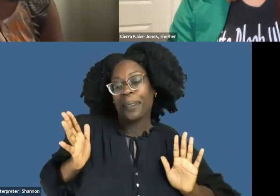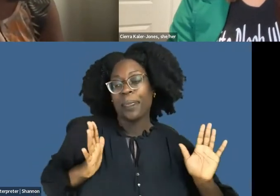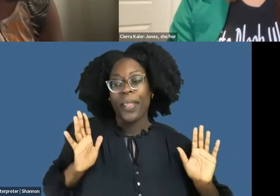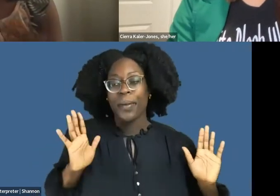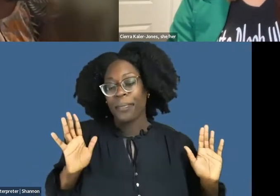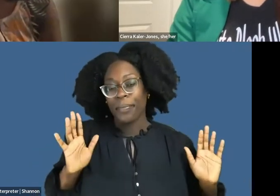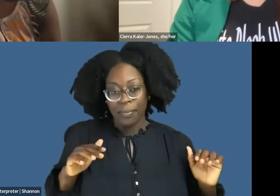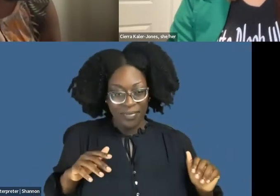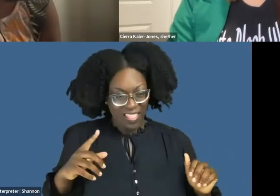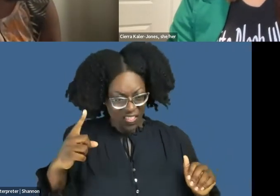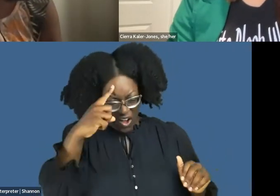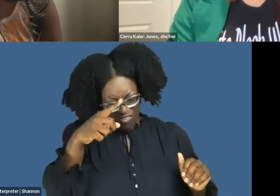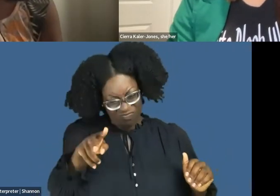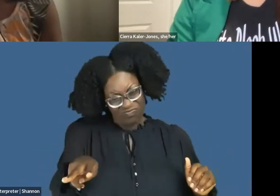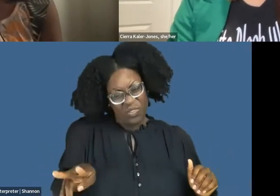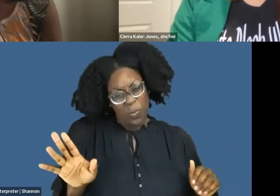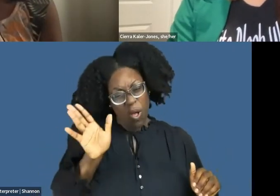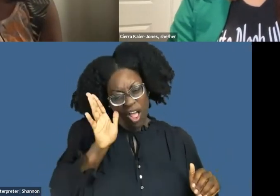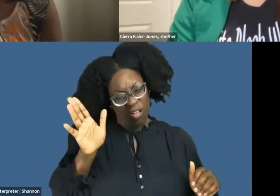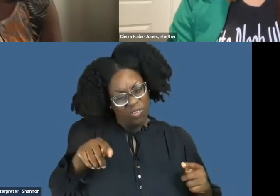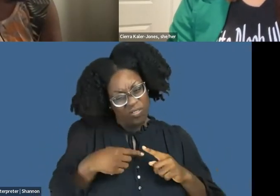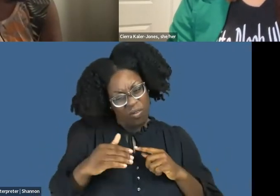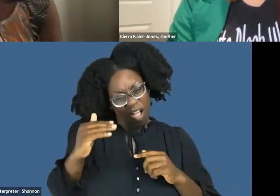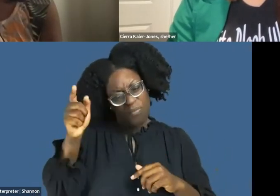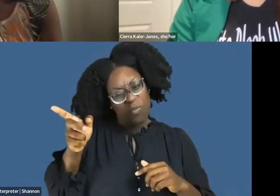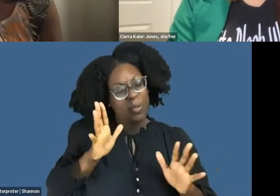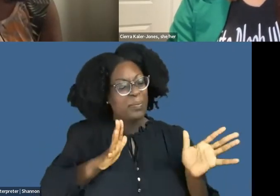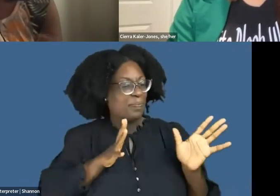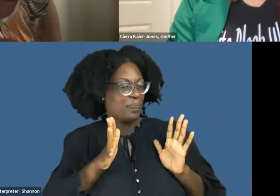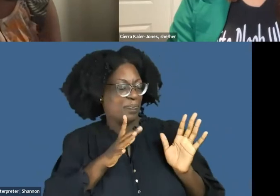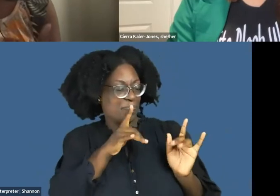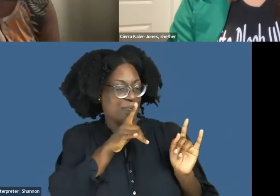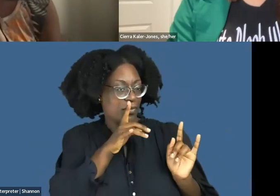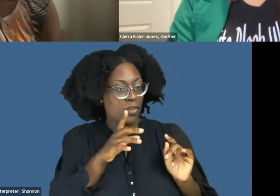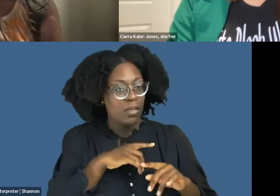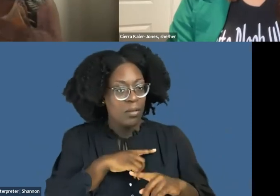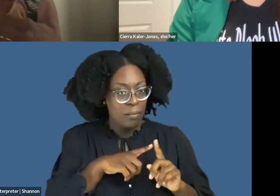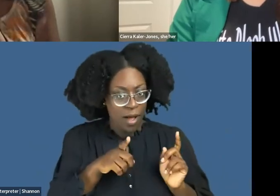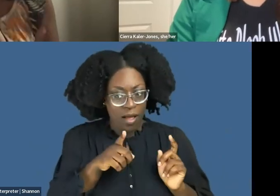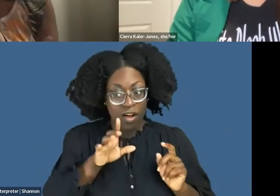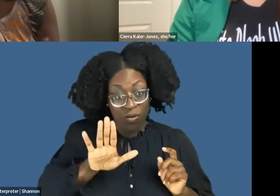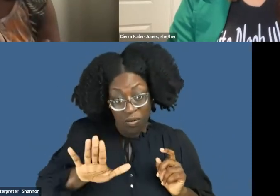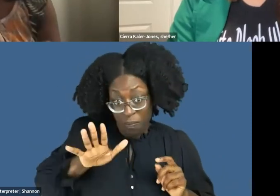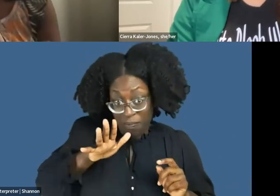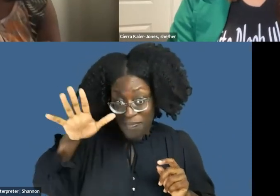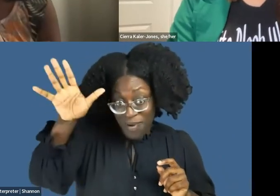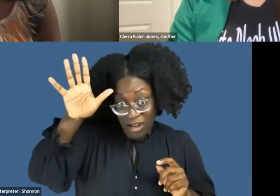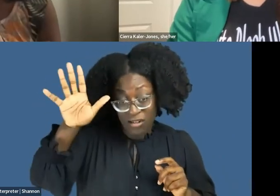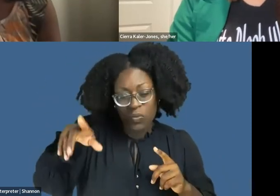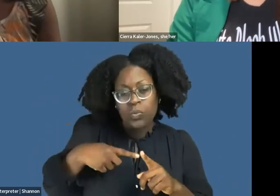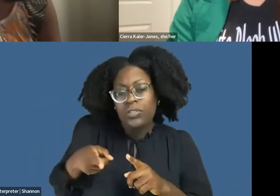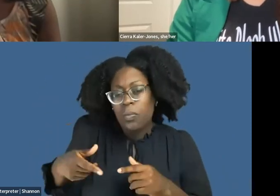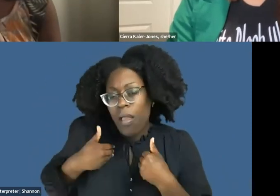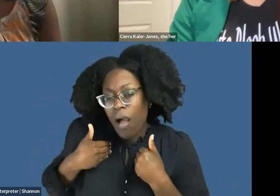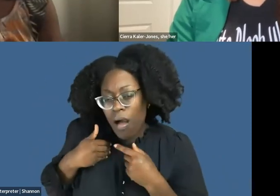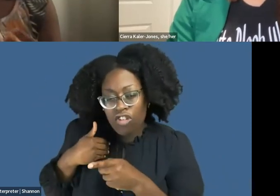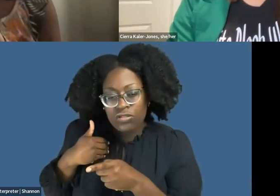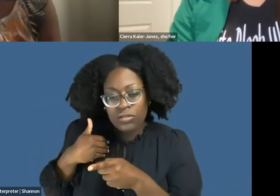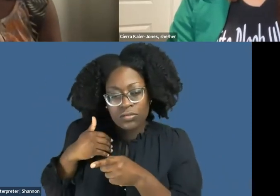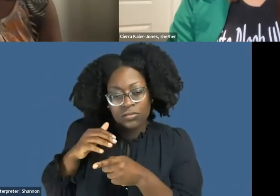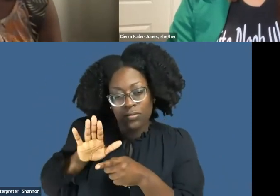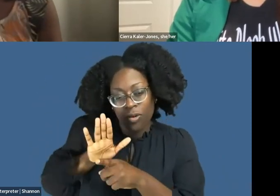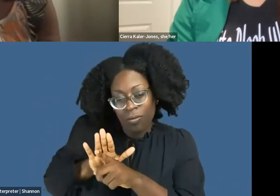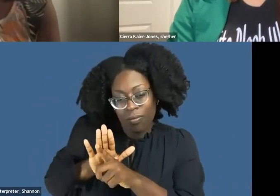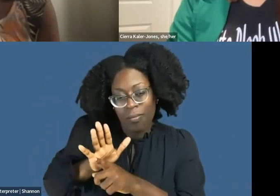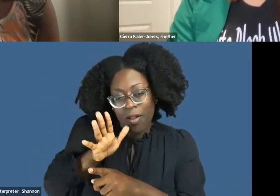But it just so happened that both of her parents died when she was relatively young. And all of a sudden she kind of slid down the class ladder very quickly and had